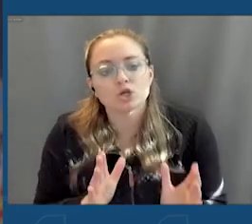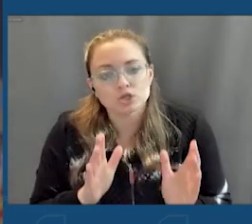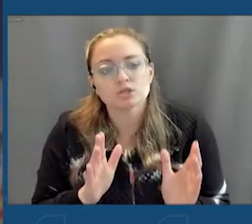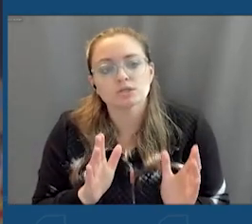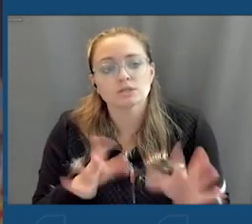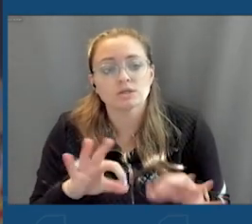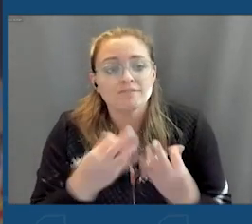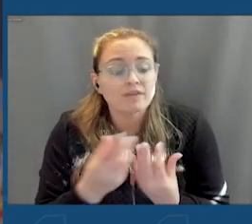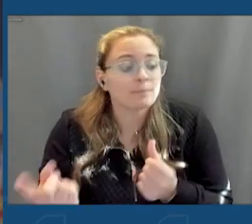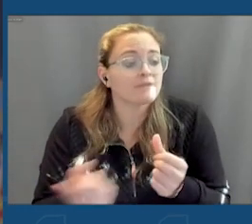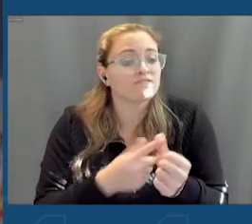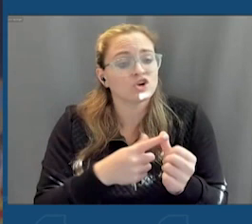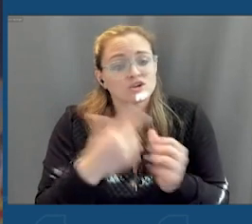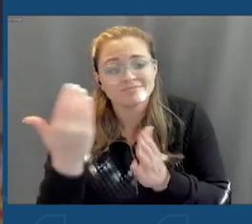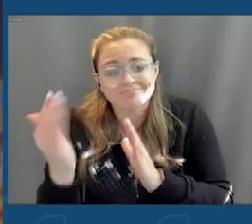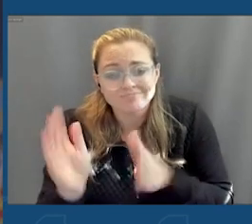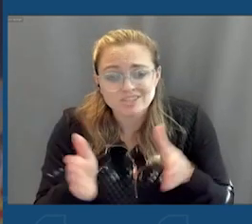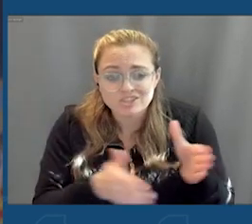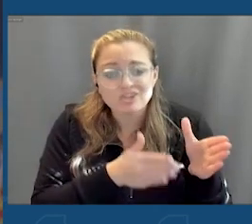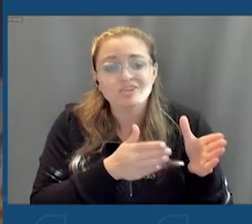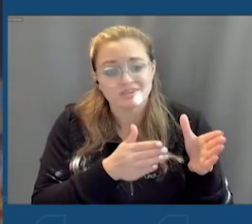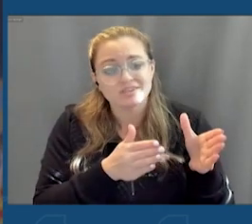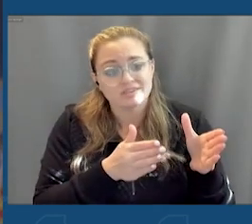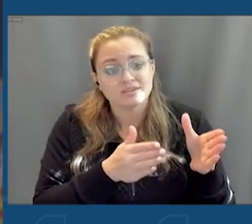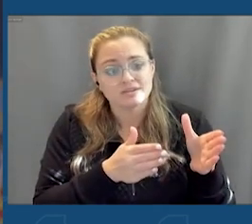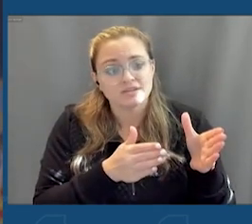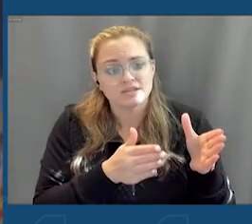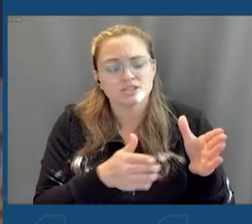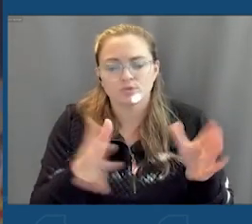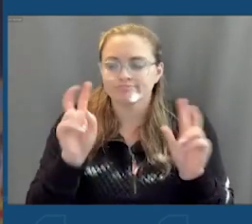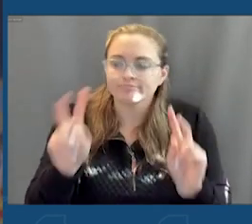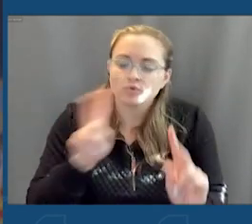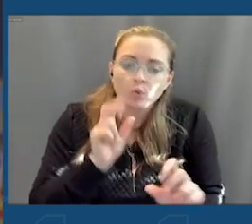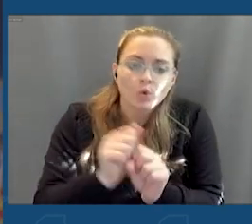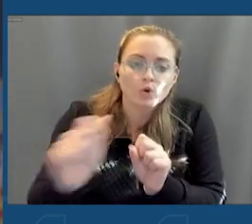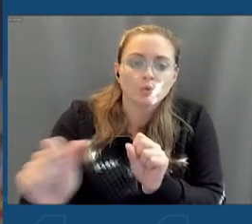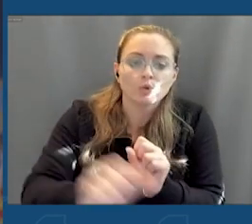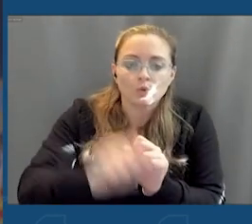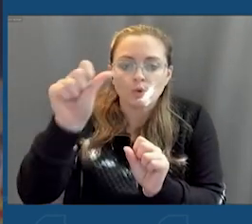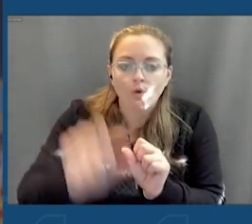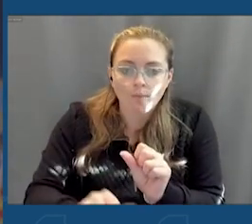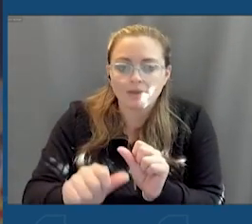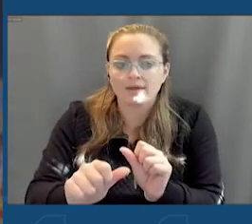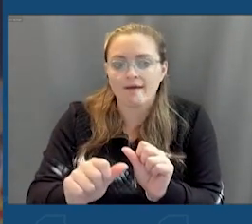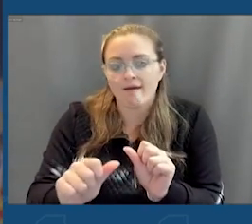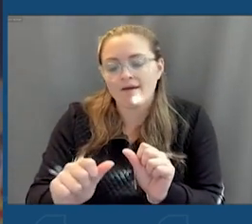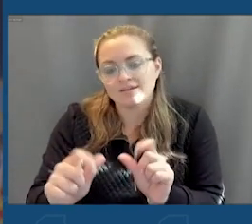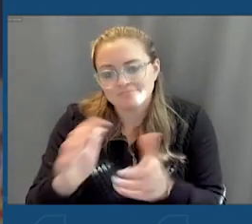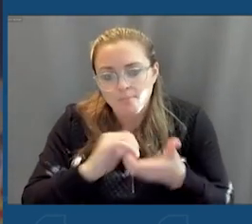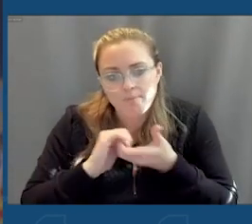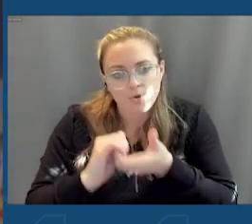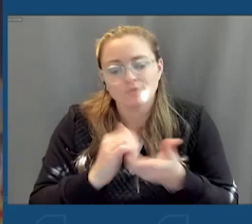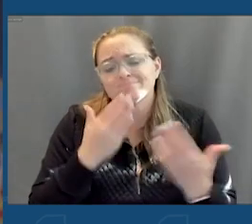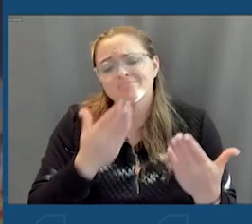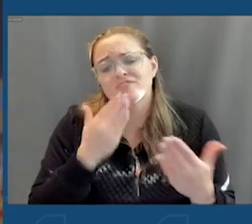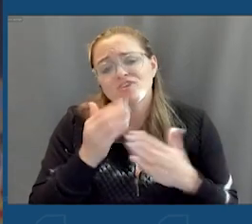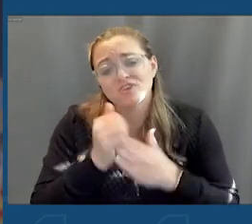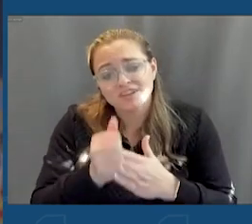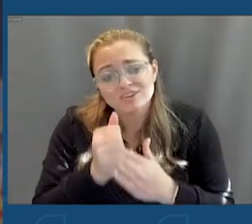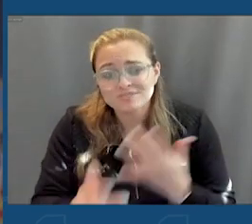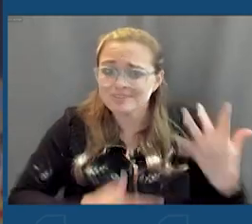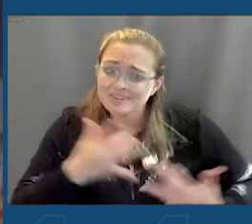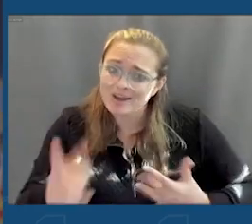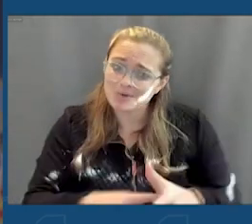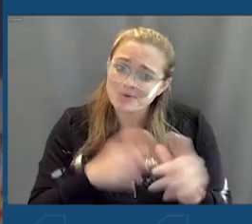Family First agenda, so we look forward to working with you in Albany as a legislative partner. We thank you for your leadership, and we're excited to get to